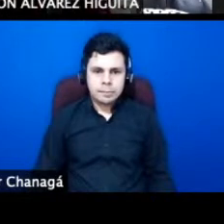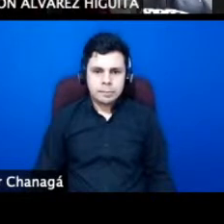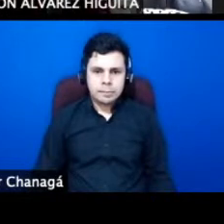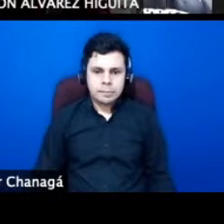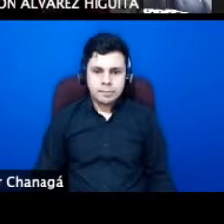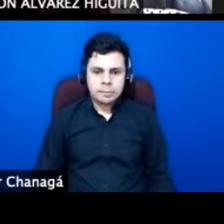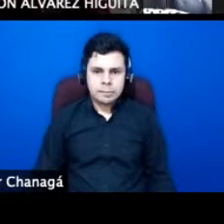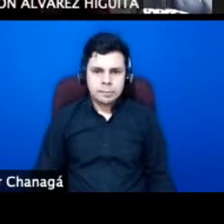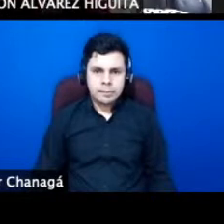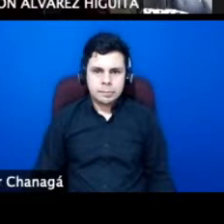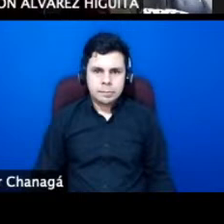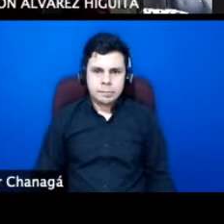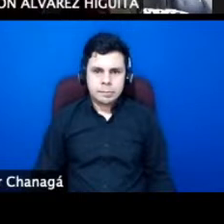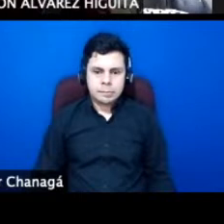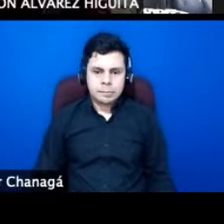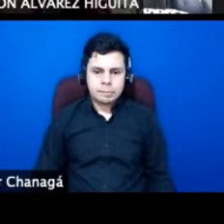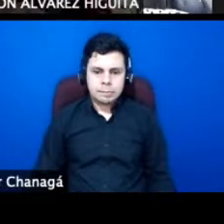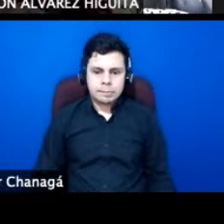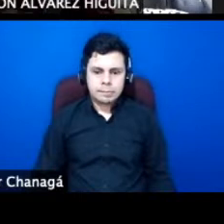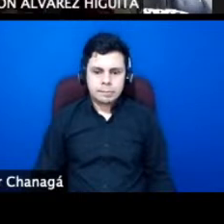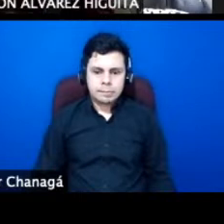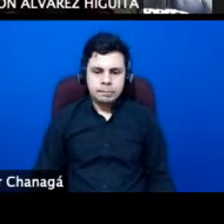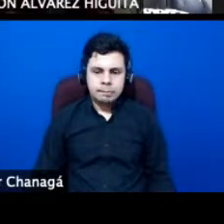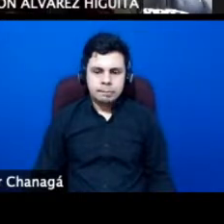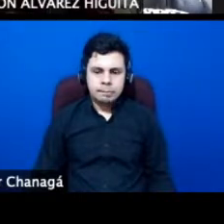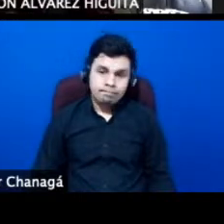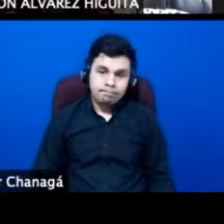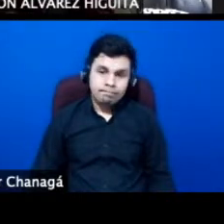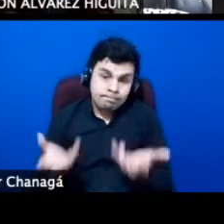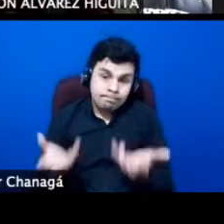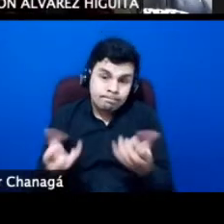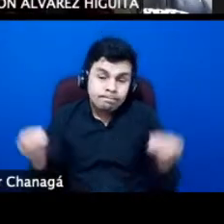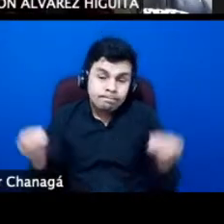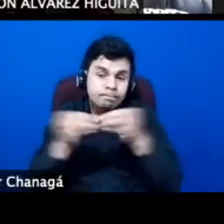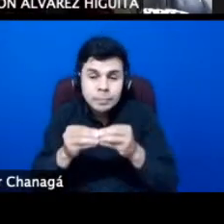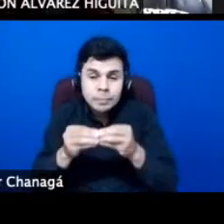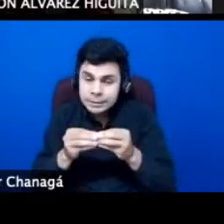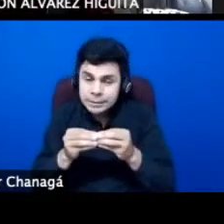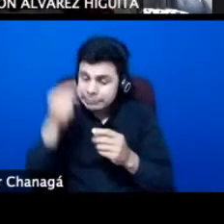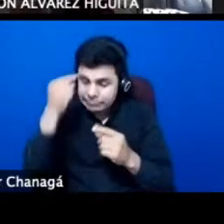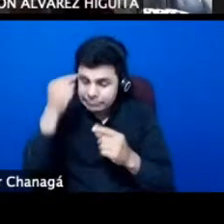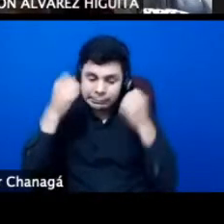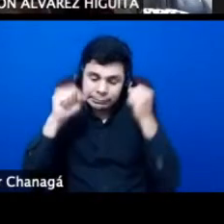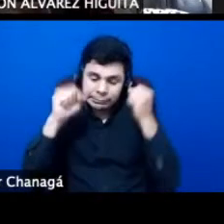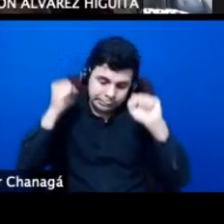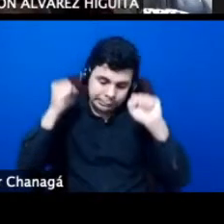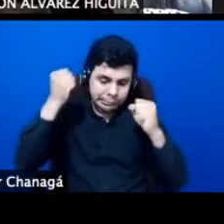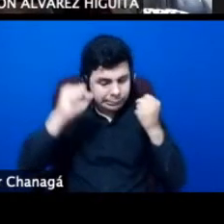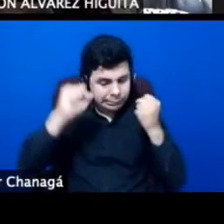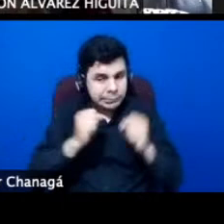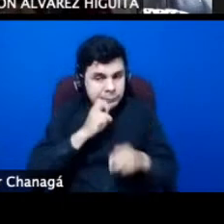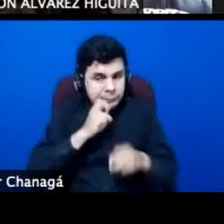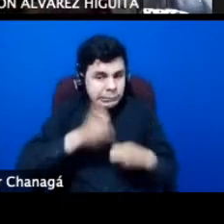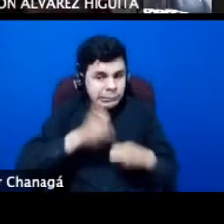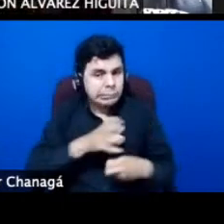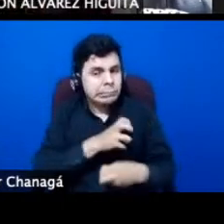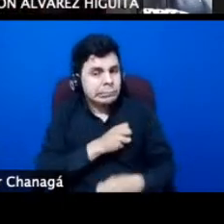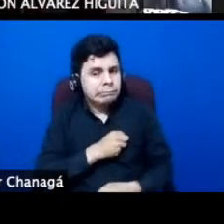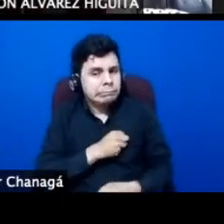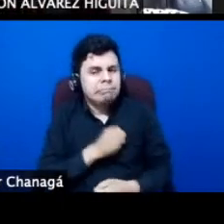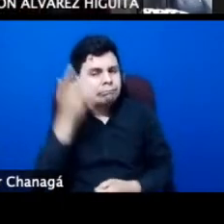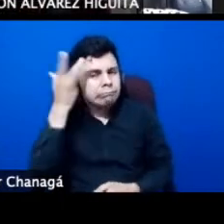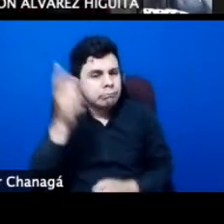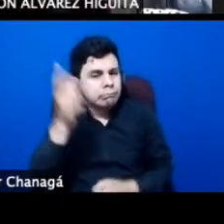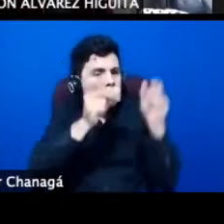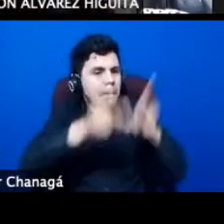bastante dramática con respecto a los adolescentes que están todo el tiempo pidiendo likes para sus fotos en diferentes